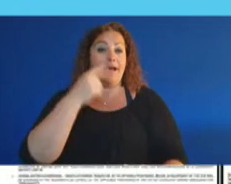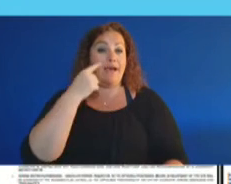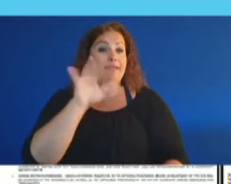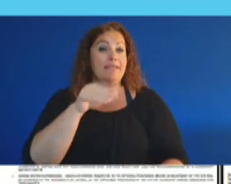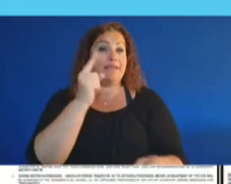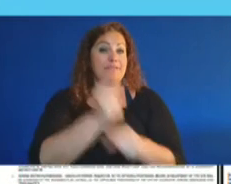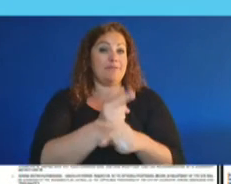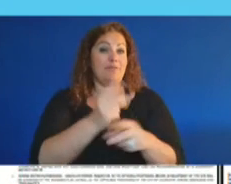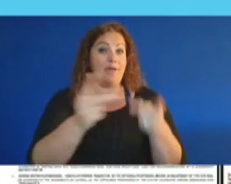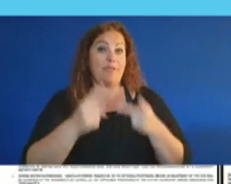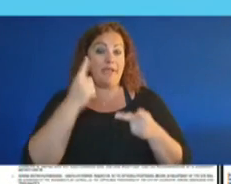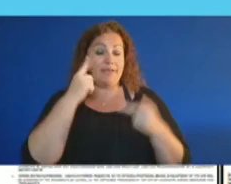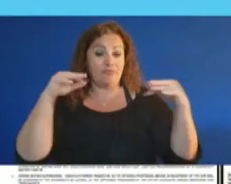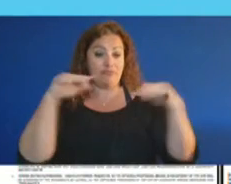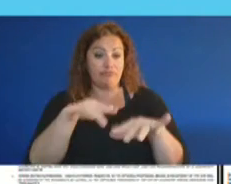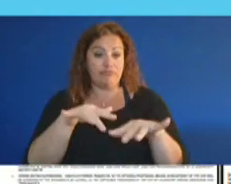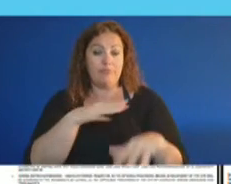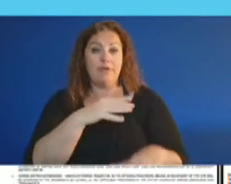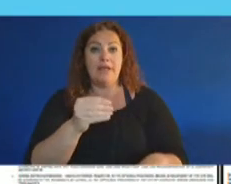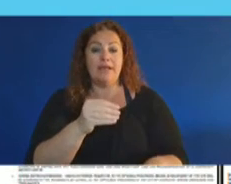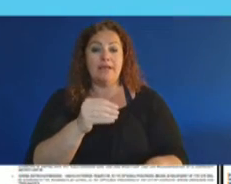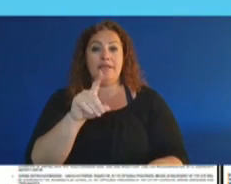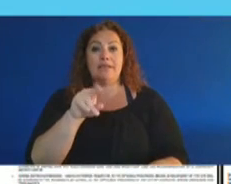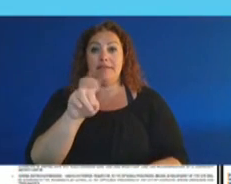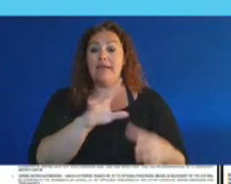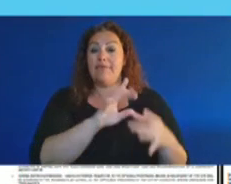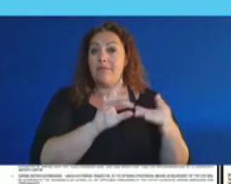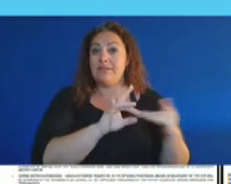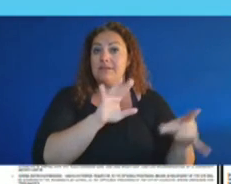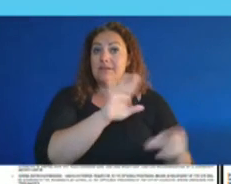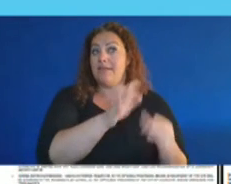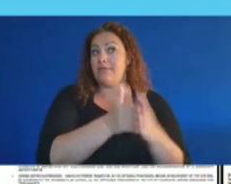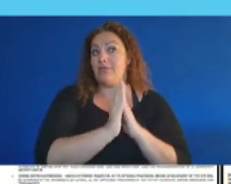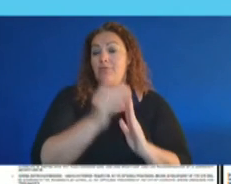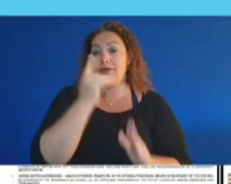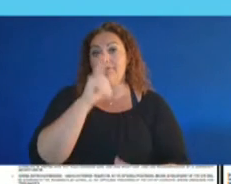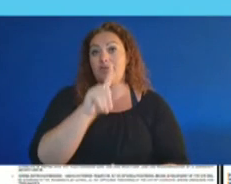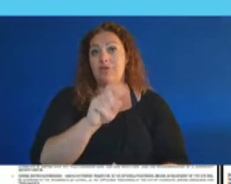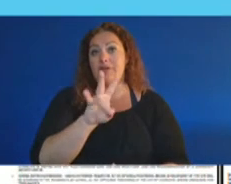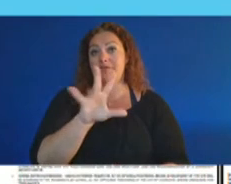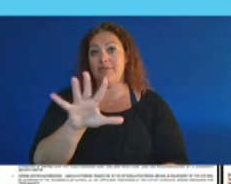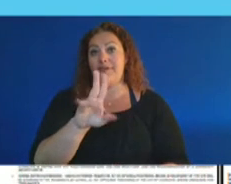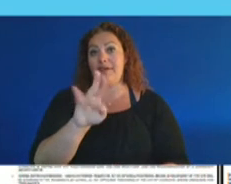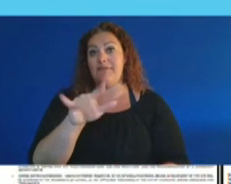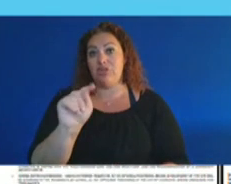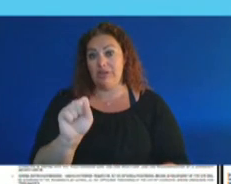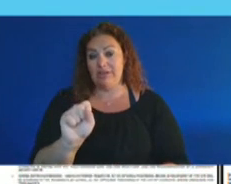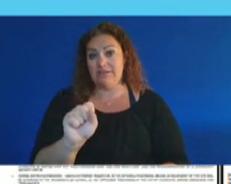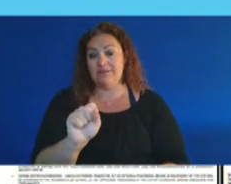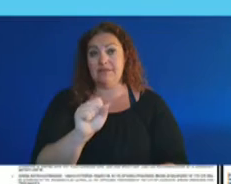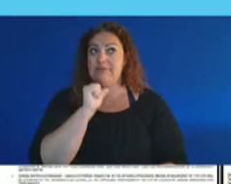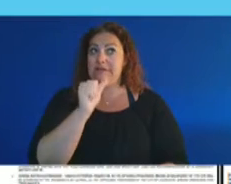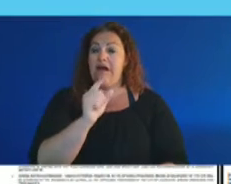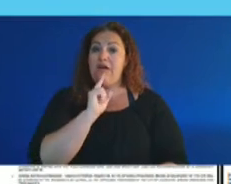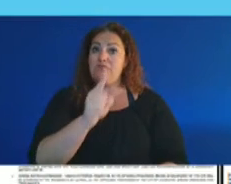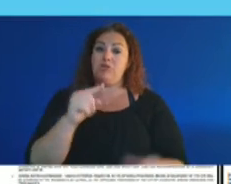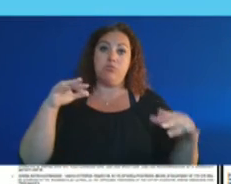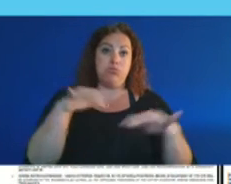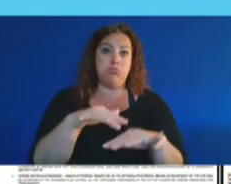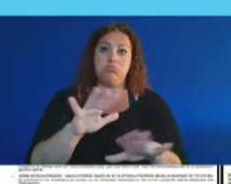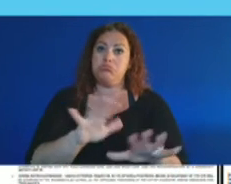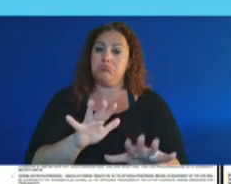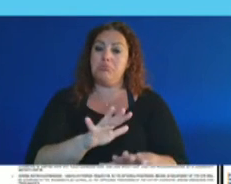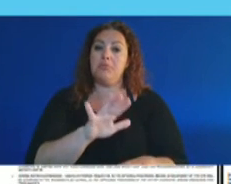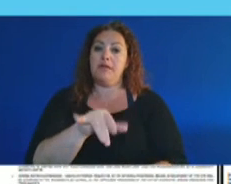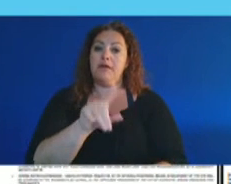density um as as Dave mentioned the request here is for 175 units so not incredibly dense uh on this 1 acre